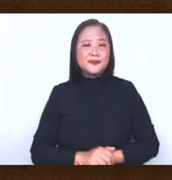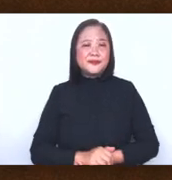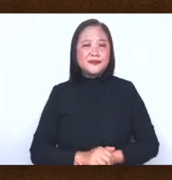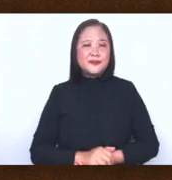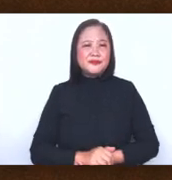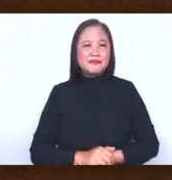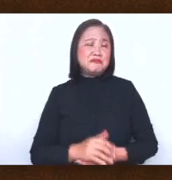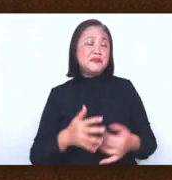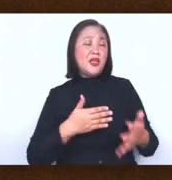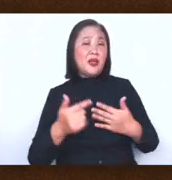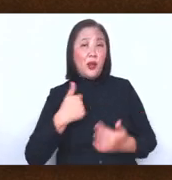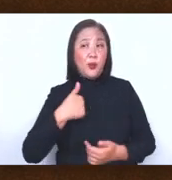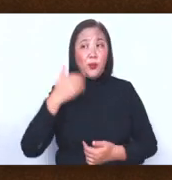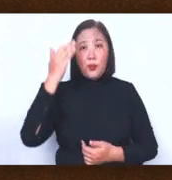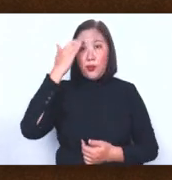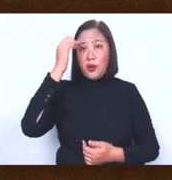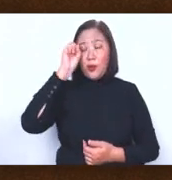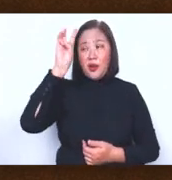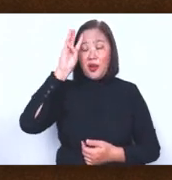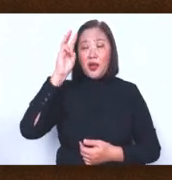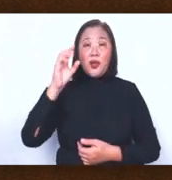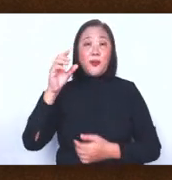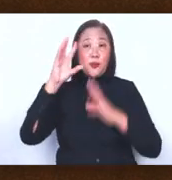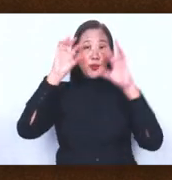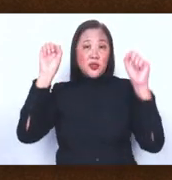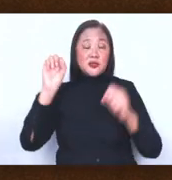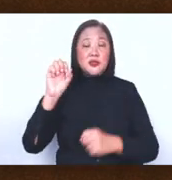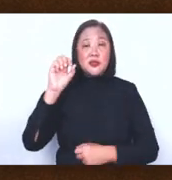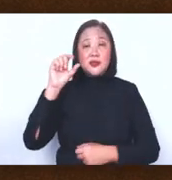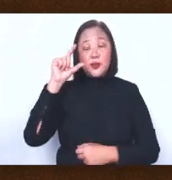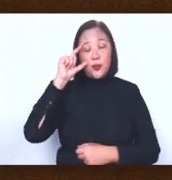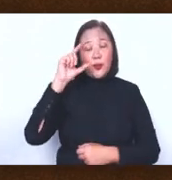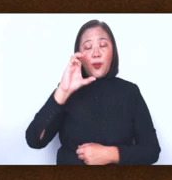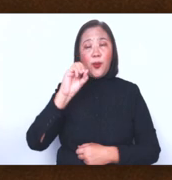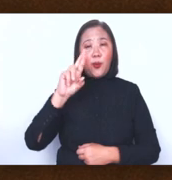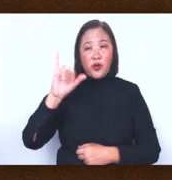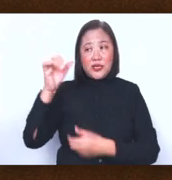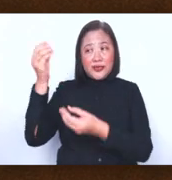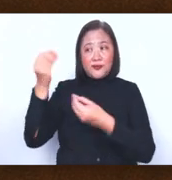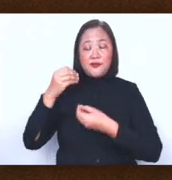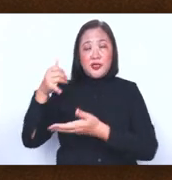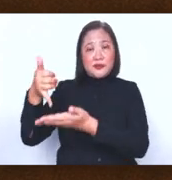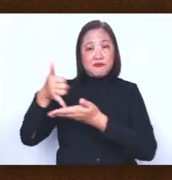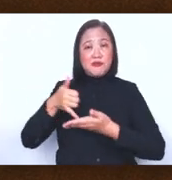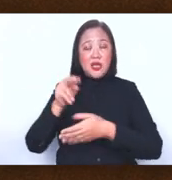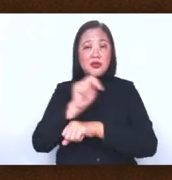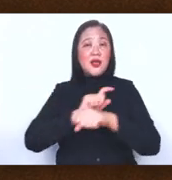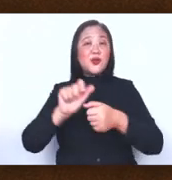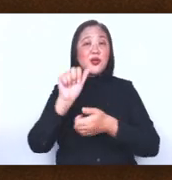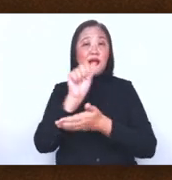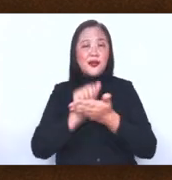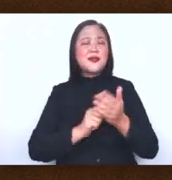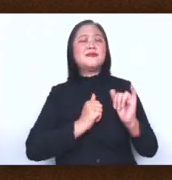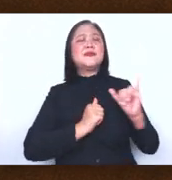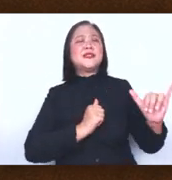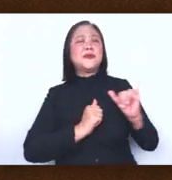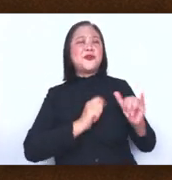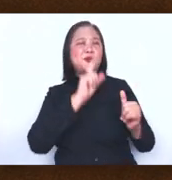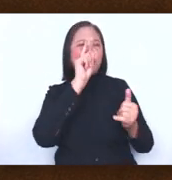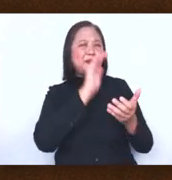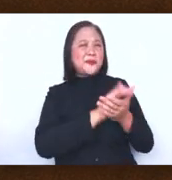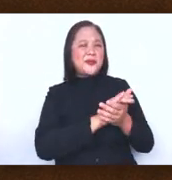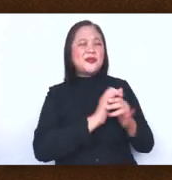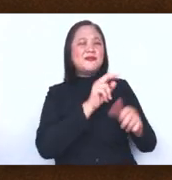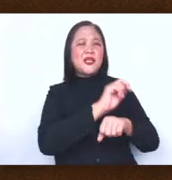Maski nung nalaman kong gagawaran ako ni Coria, ba? Pareho na kaming national artist ni Kaamado, Gia. Pareho na